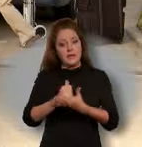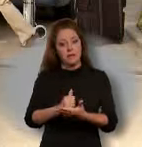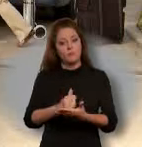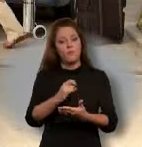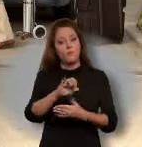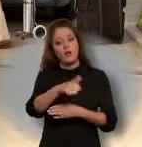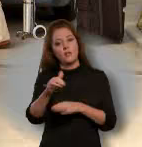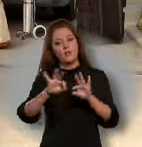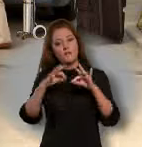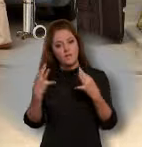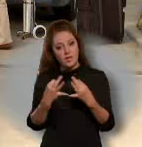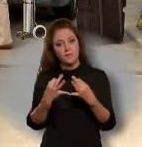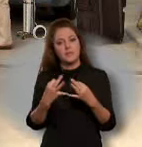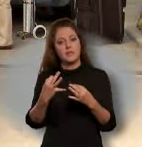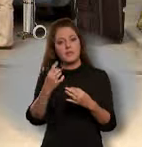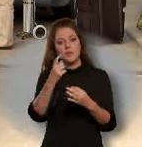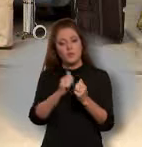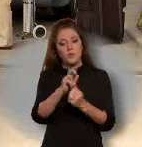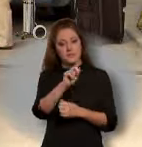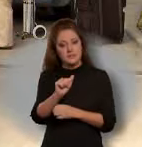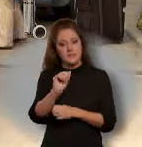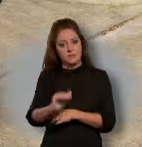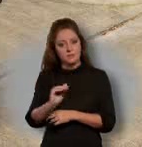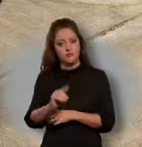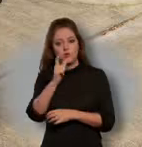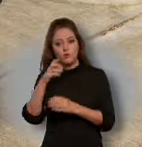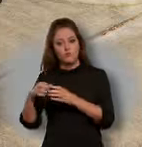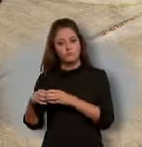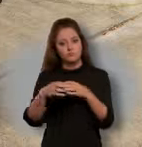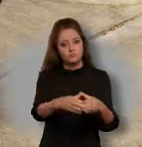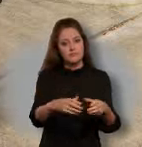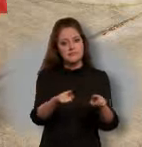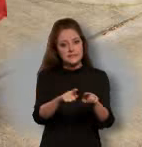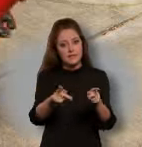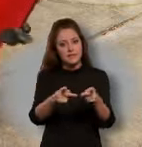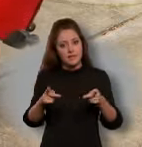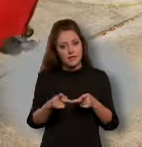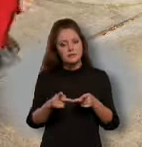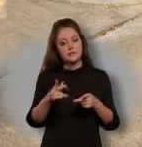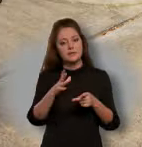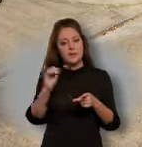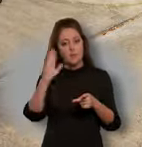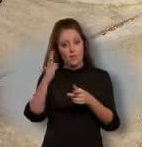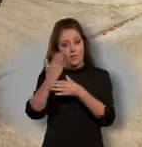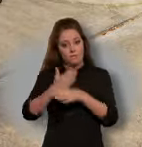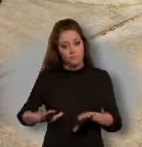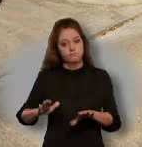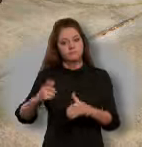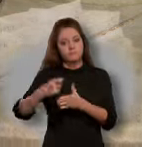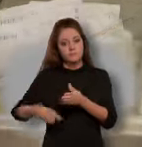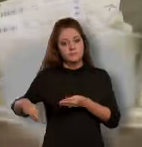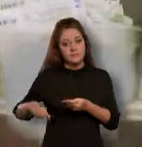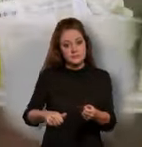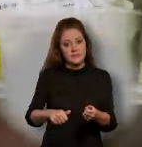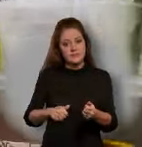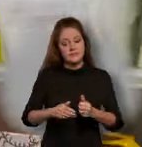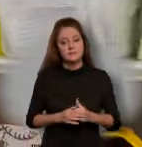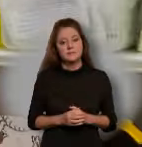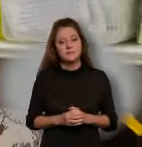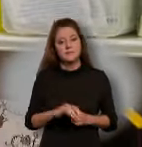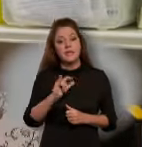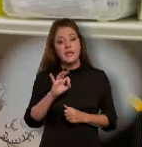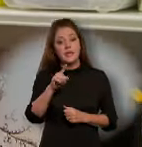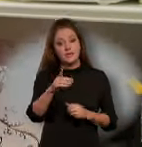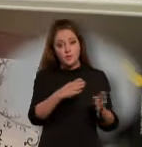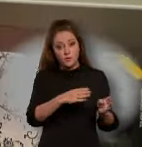child's clinic that plans to evacuate to the same place you do and is interested in sharing travel expenses and supplies along the way. If